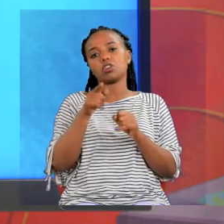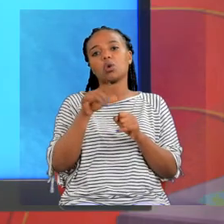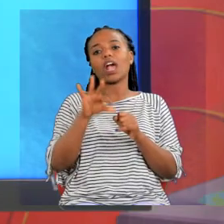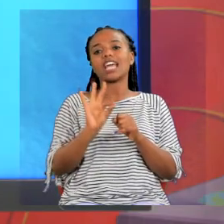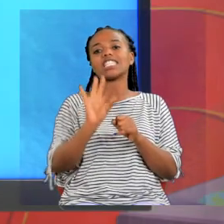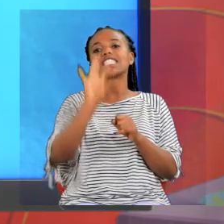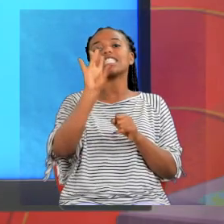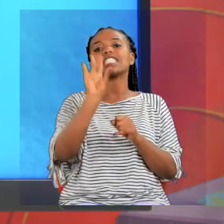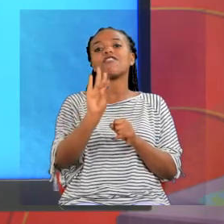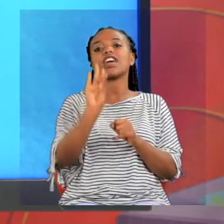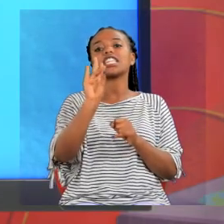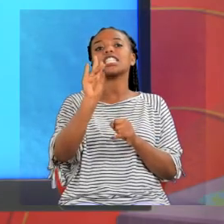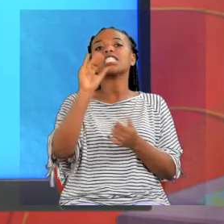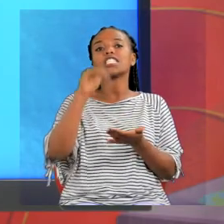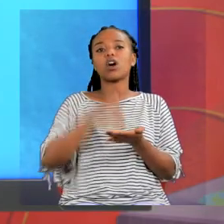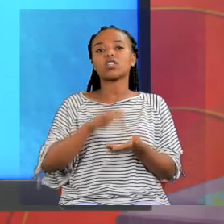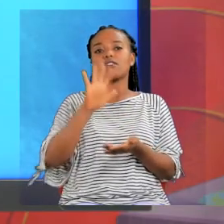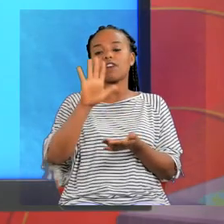have